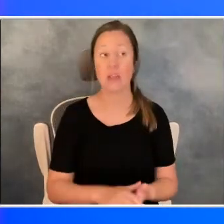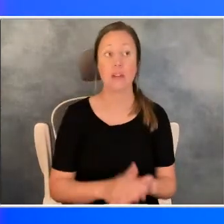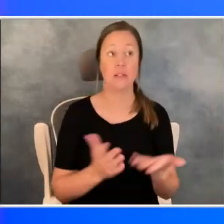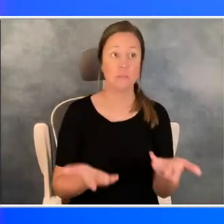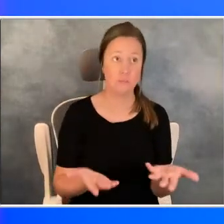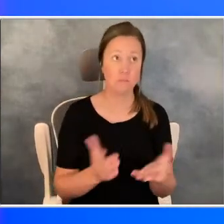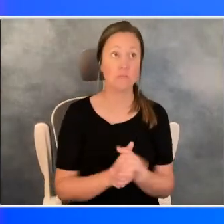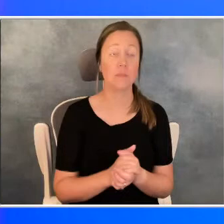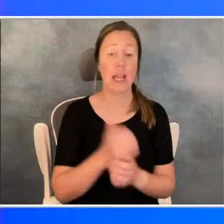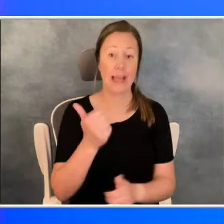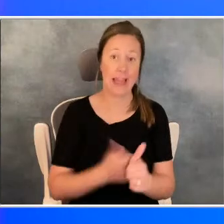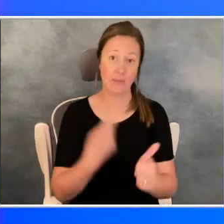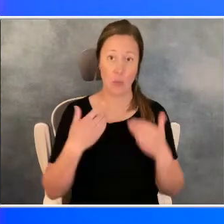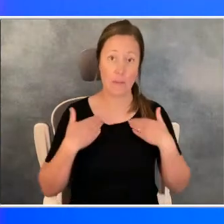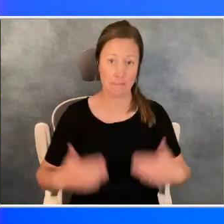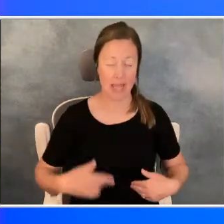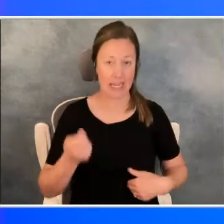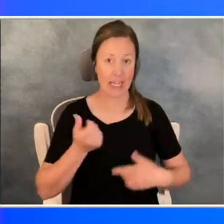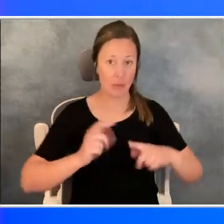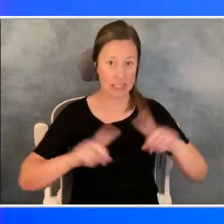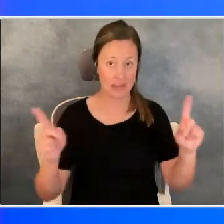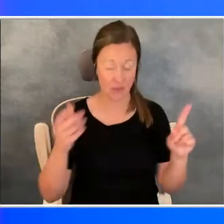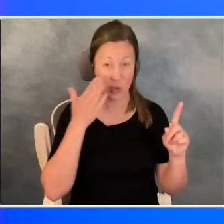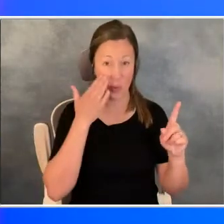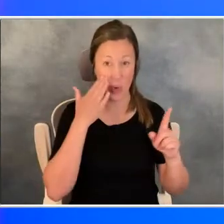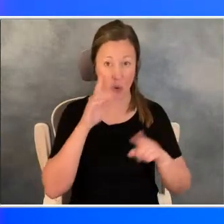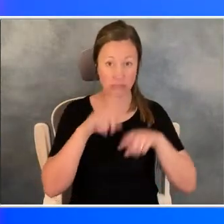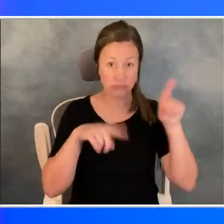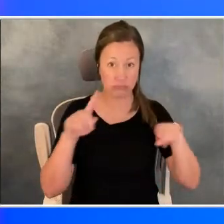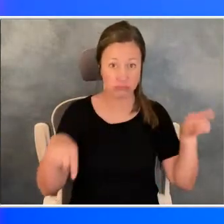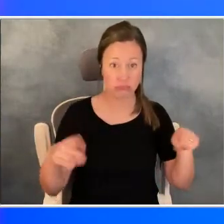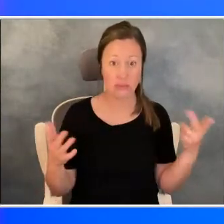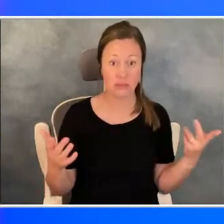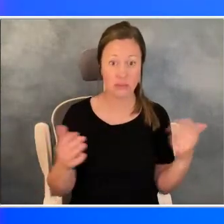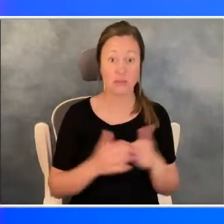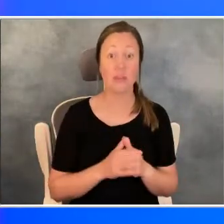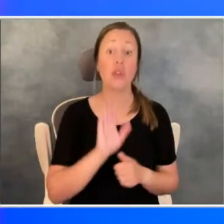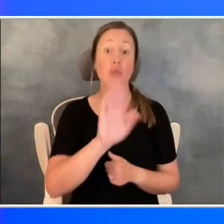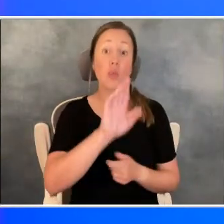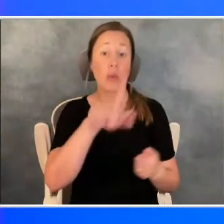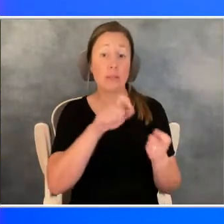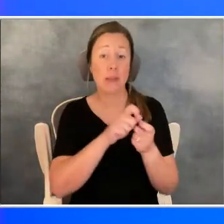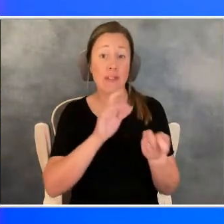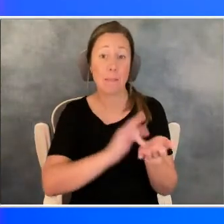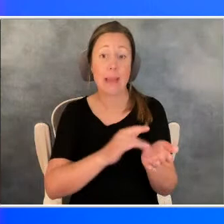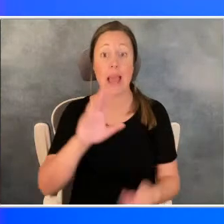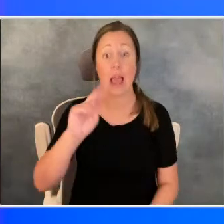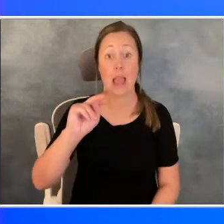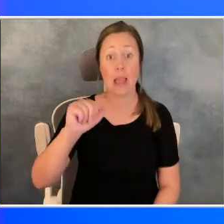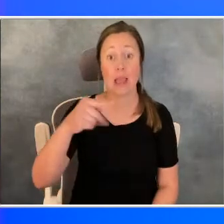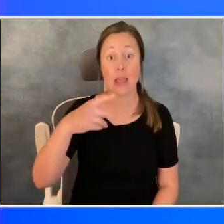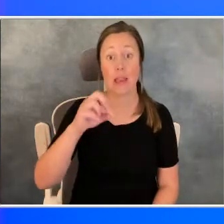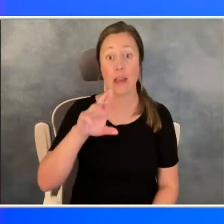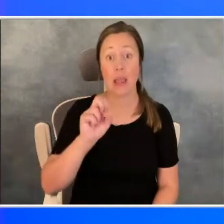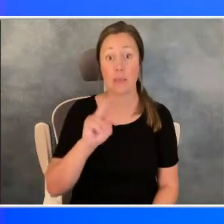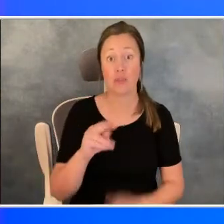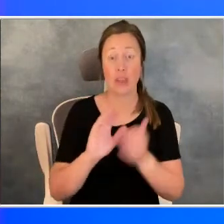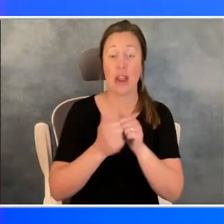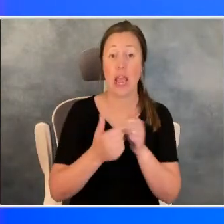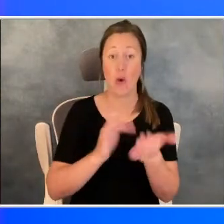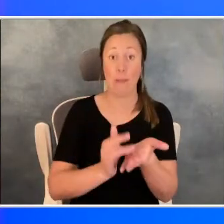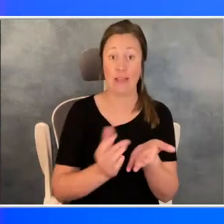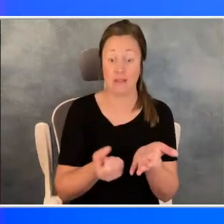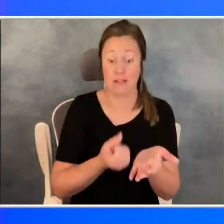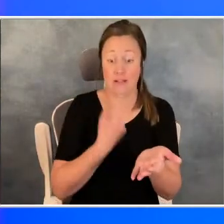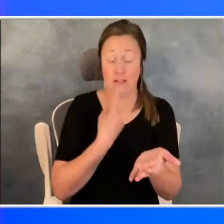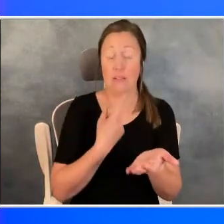and physiology is a little bit different. You know, your naproxen could be that the way that those tablets are made, they